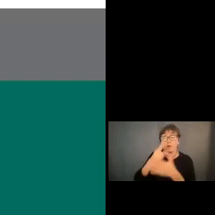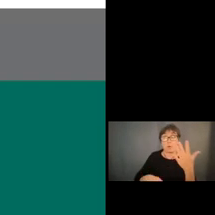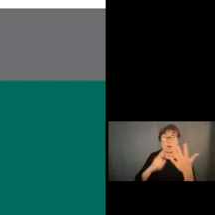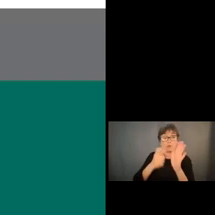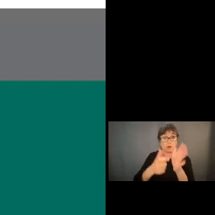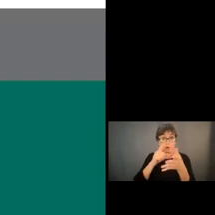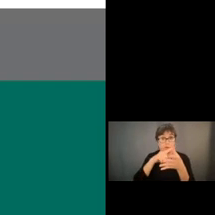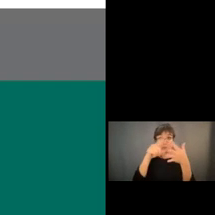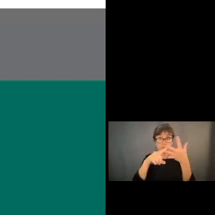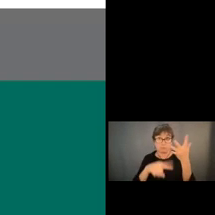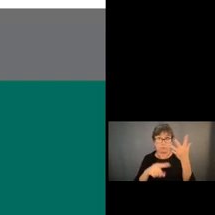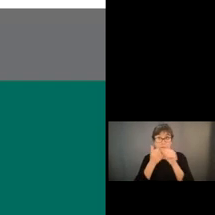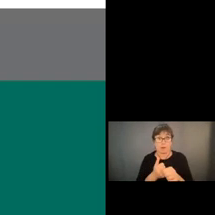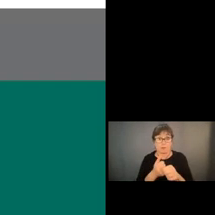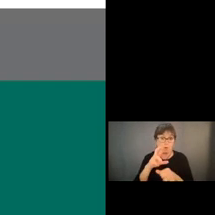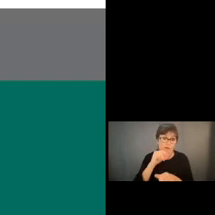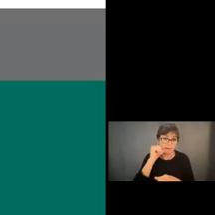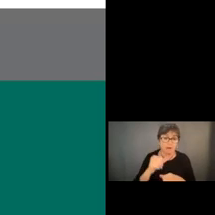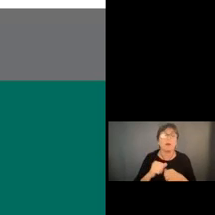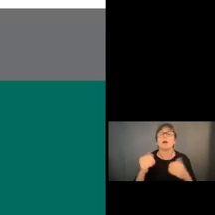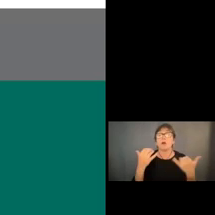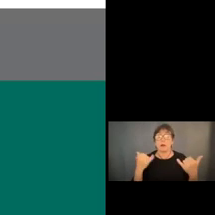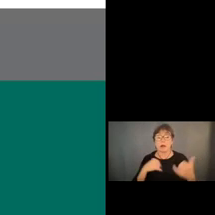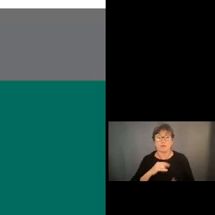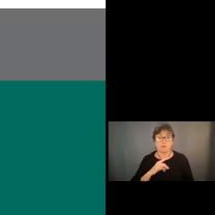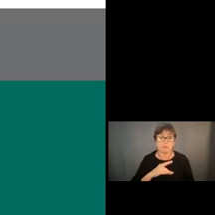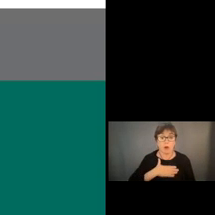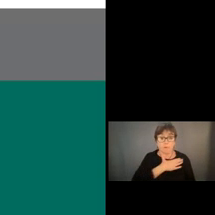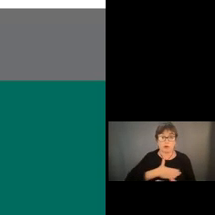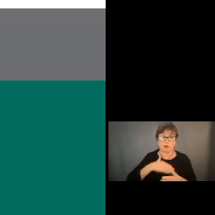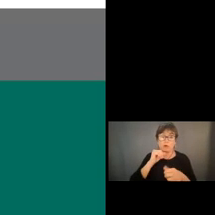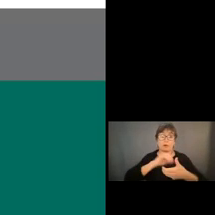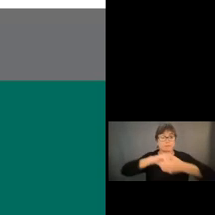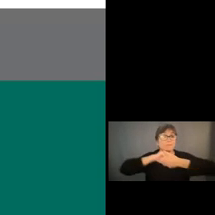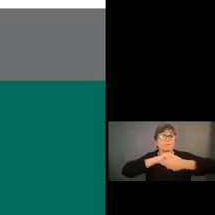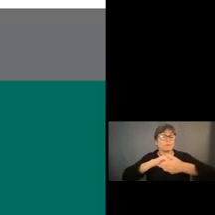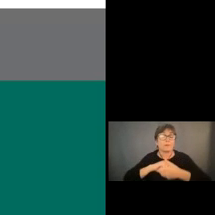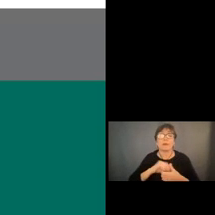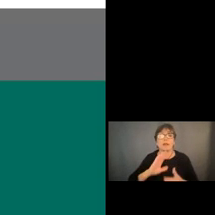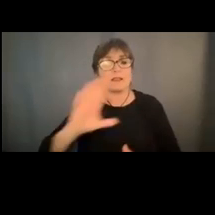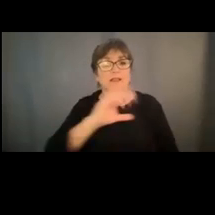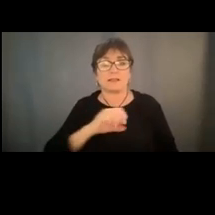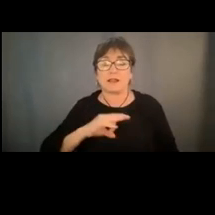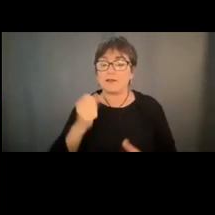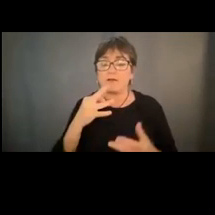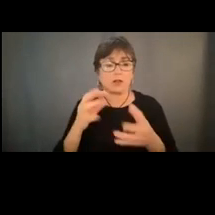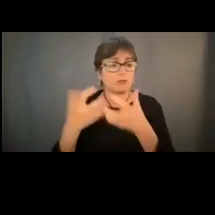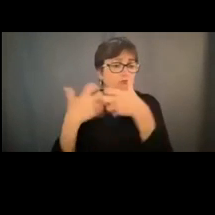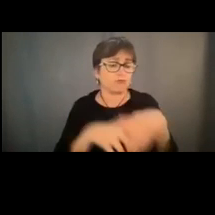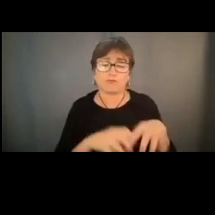are. And I am so far having a great time working with them and the staff, and everything seems to be running pretty